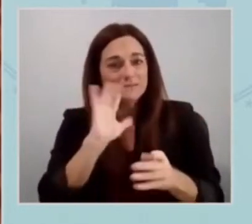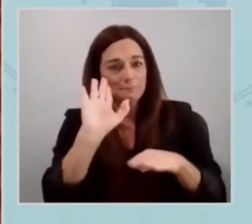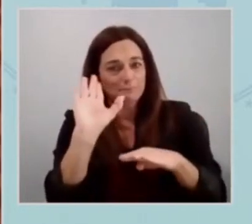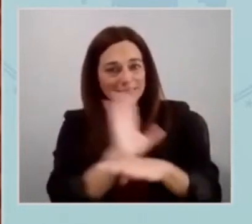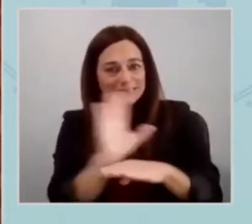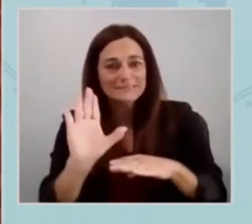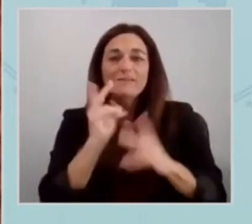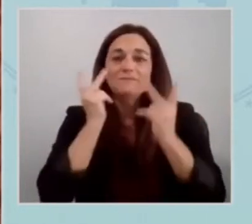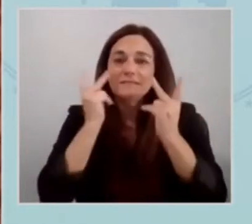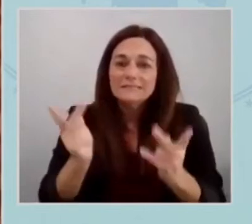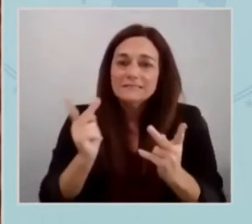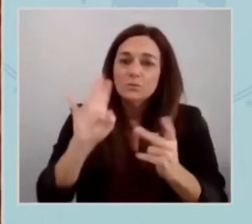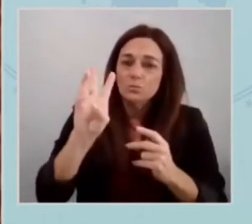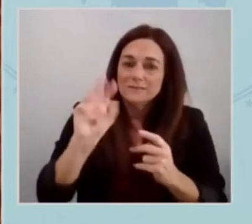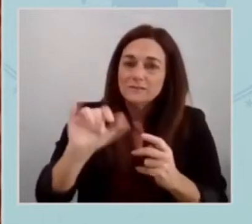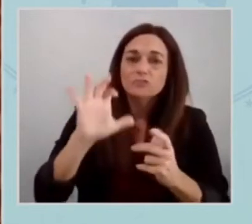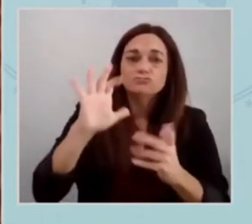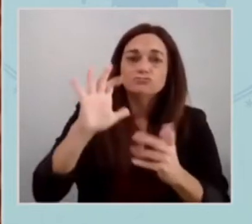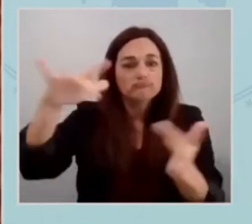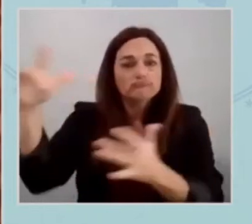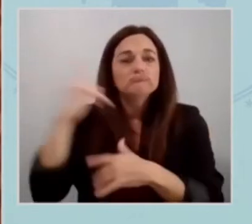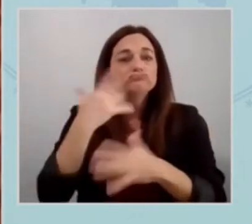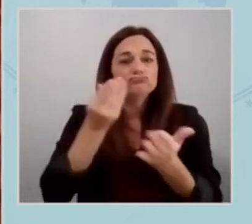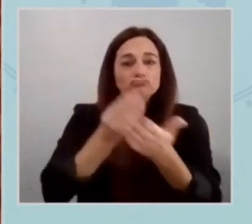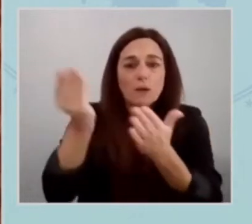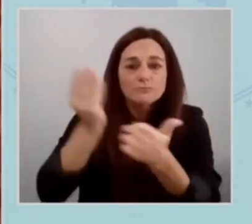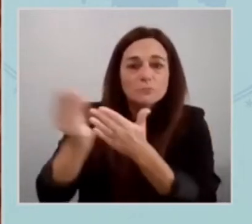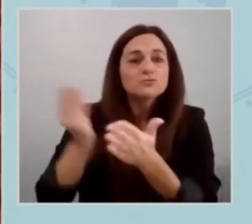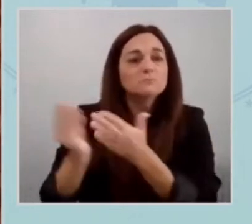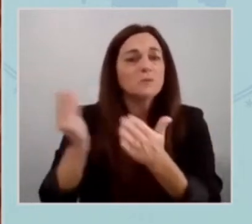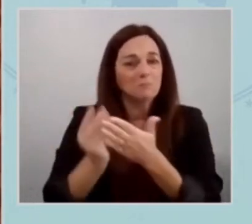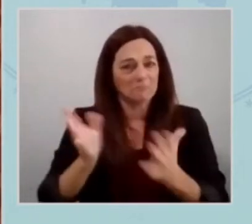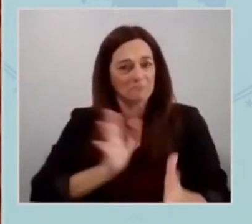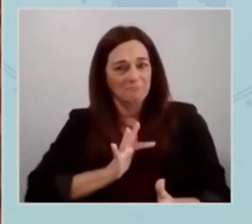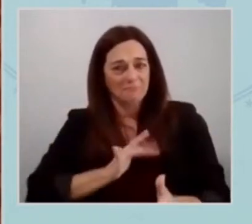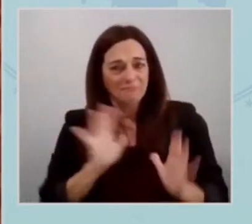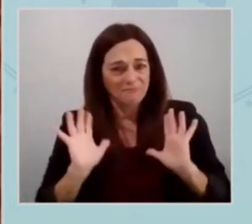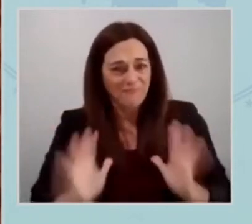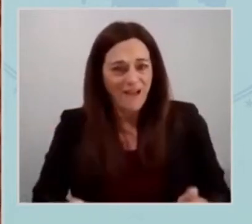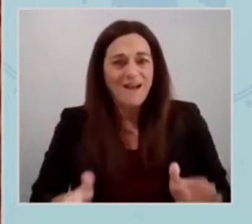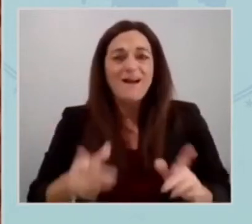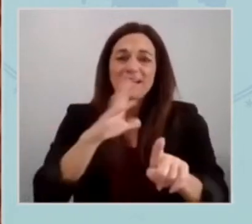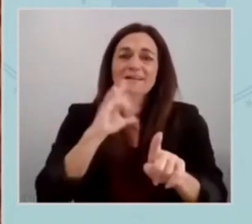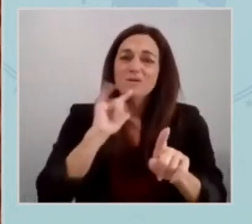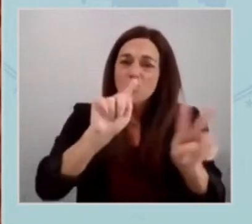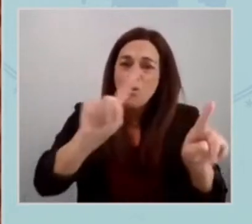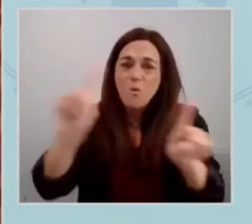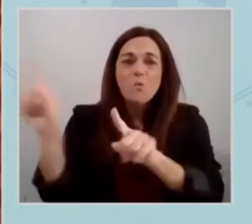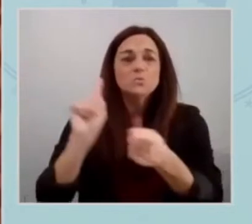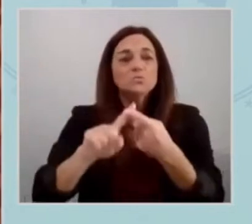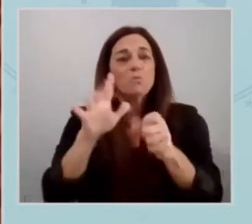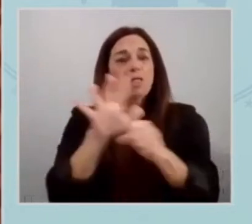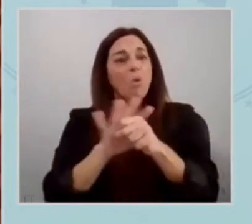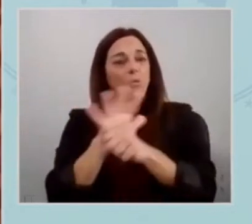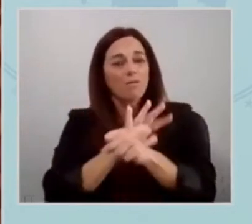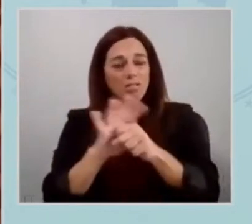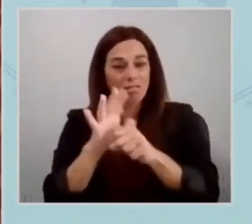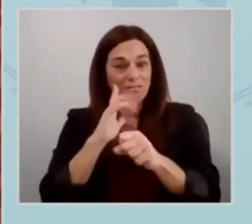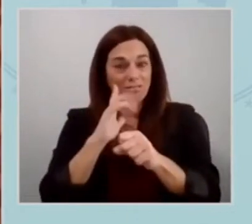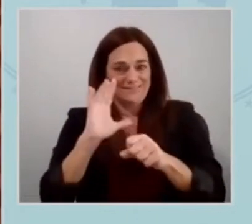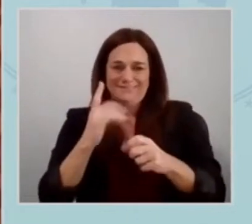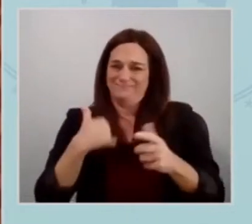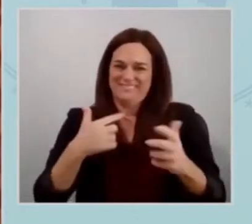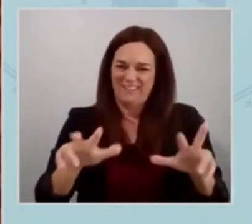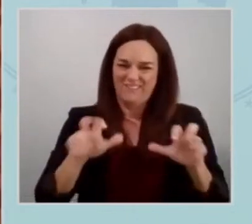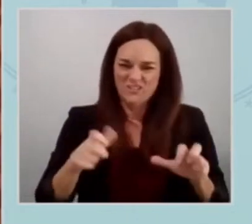industry, encouraging travelers to eat in Wisconsin's establishments, visit our tourist attractions, go to our retail shops, and take in a show at